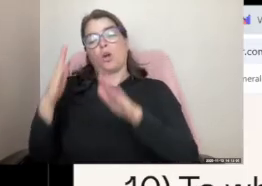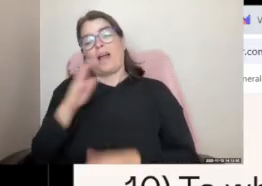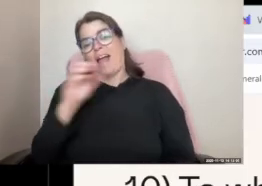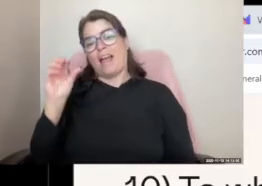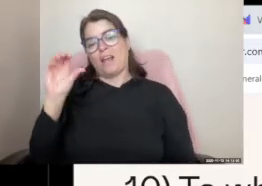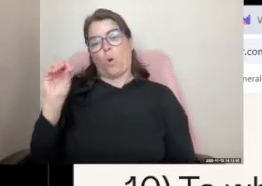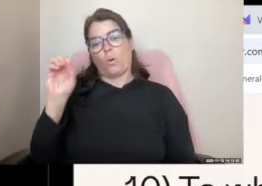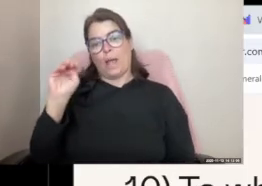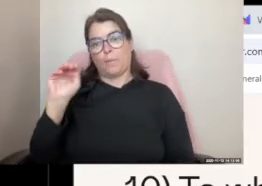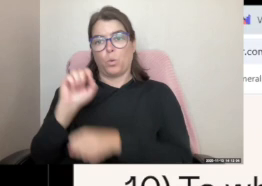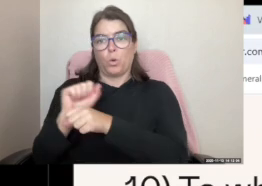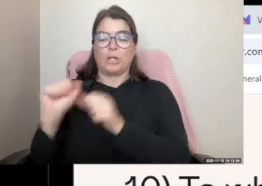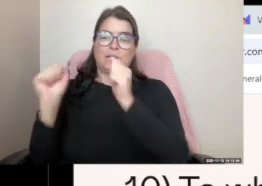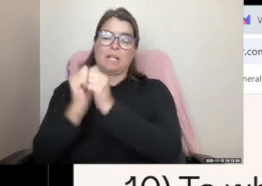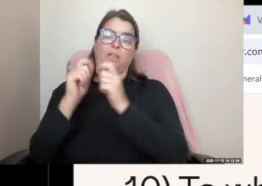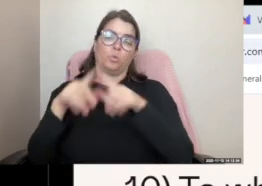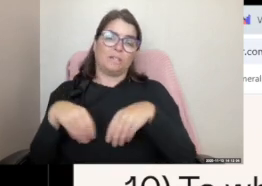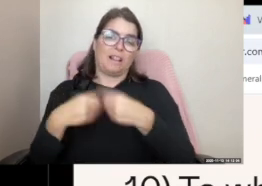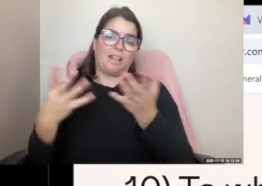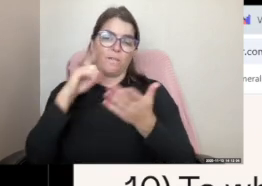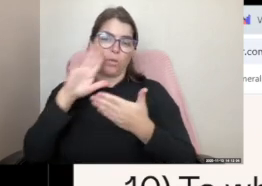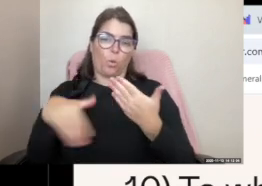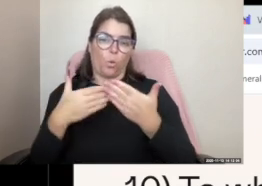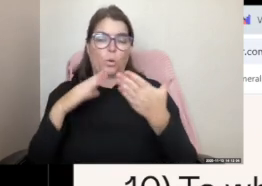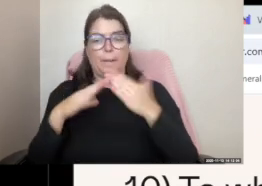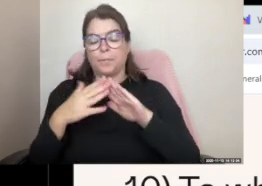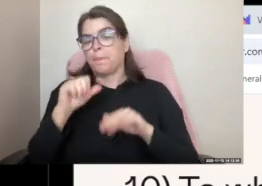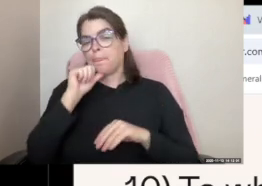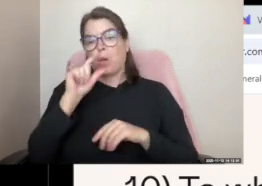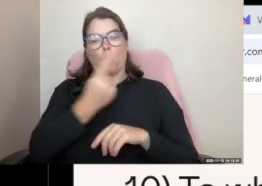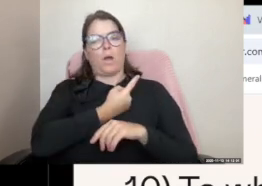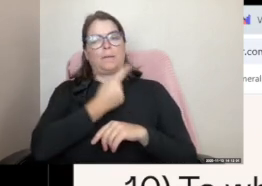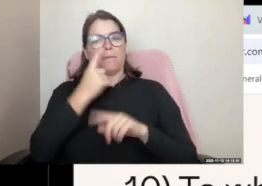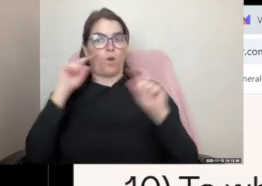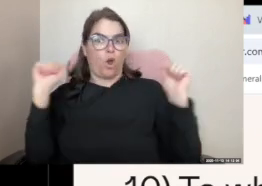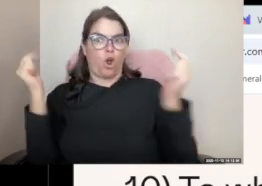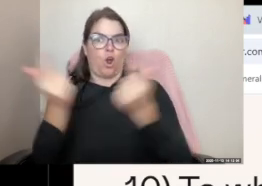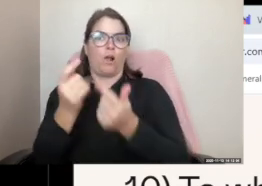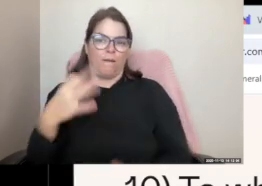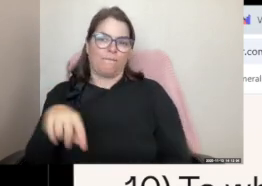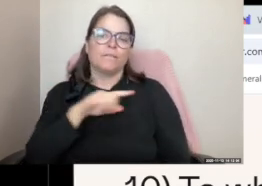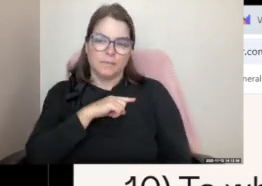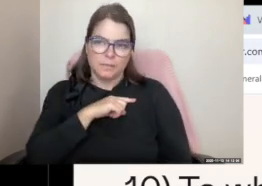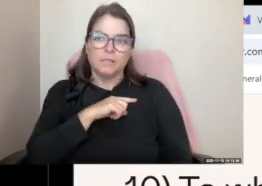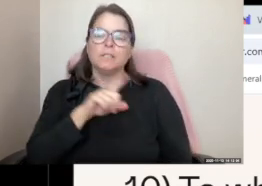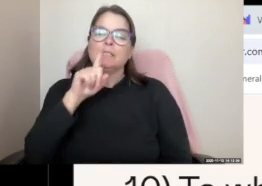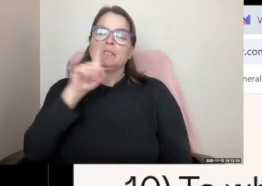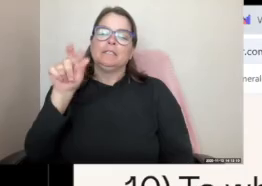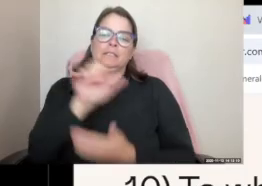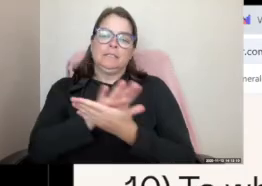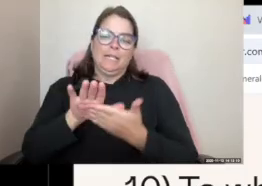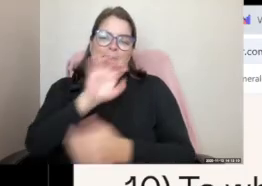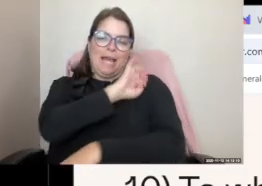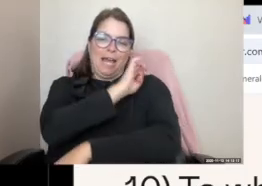that we've got core associated with an HVIP, where we've got our infrastructure partners